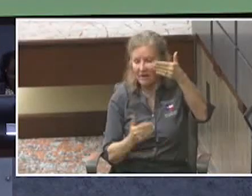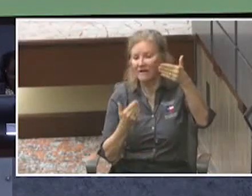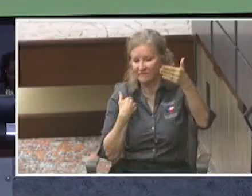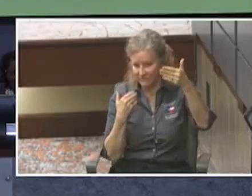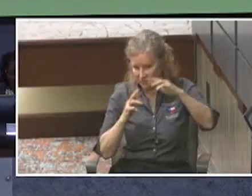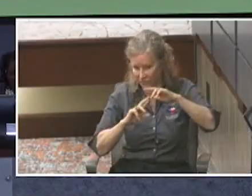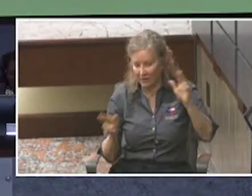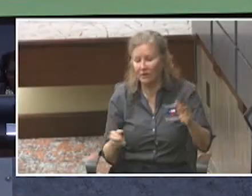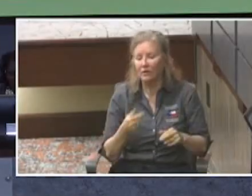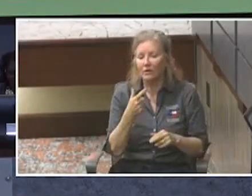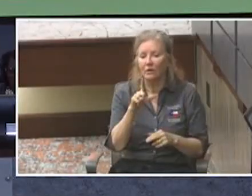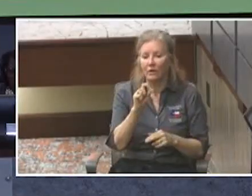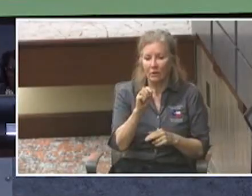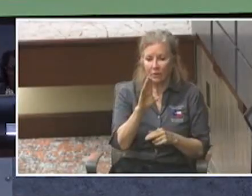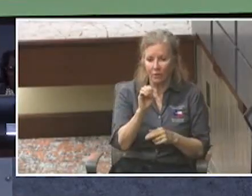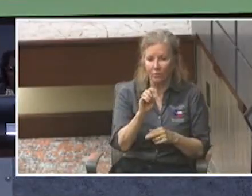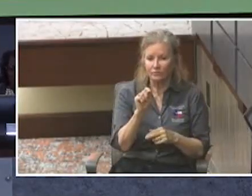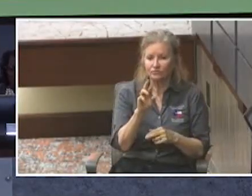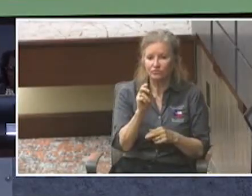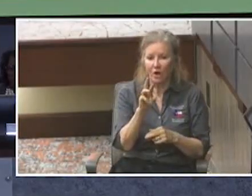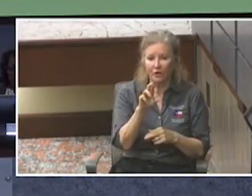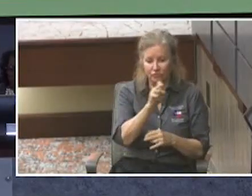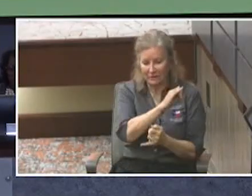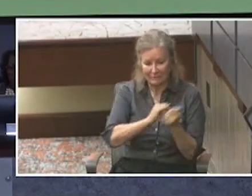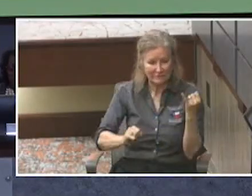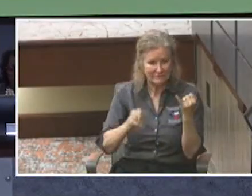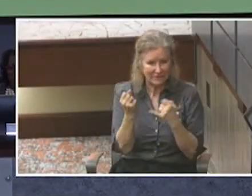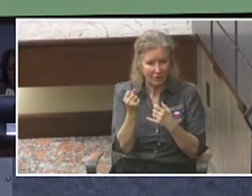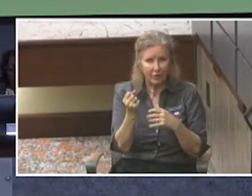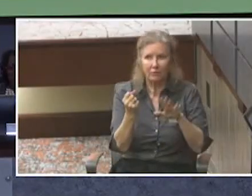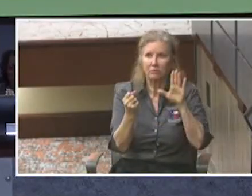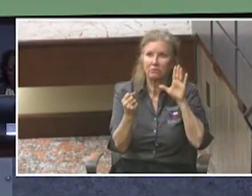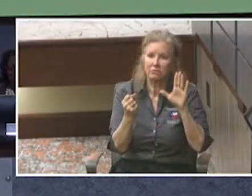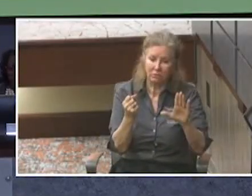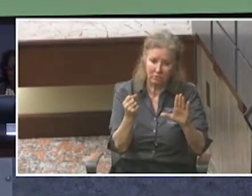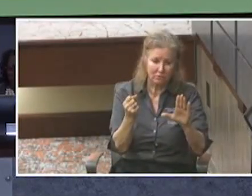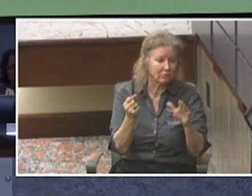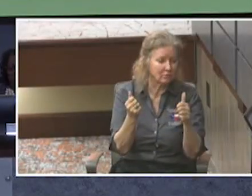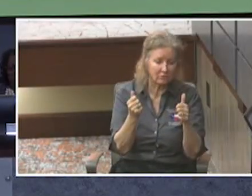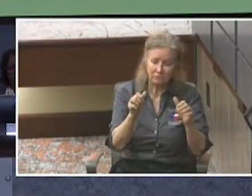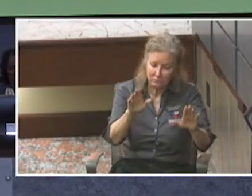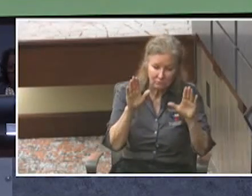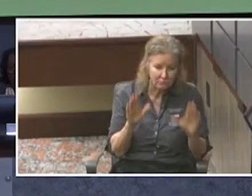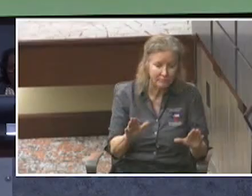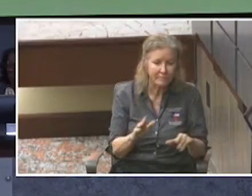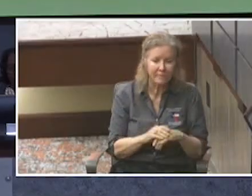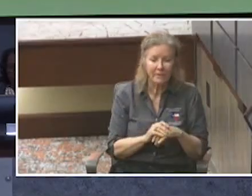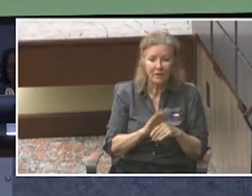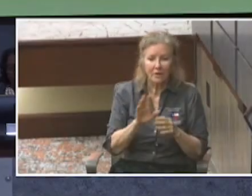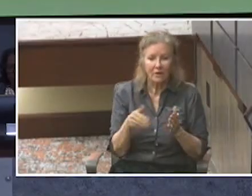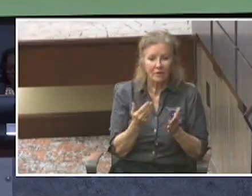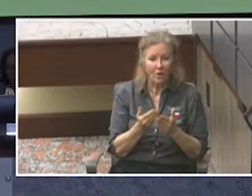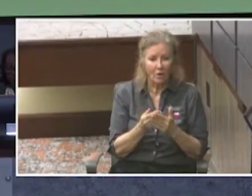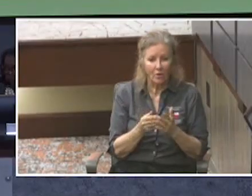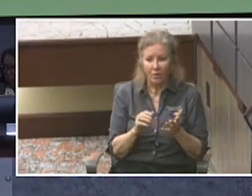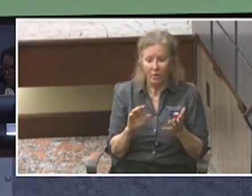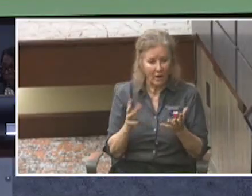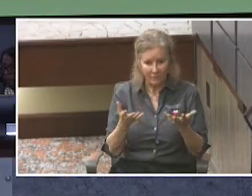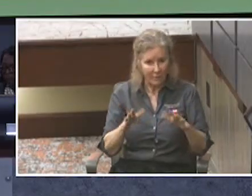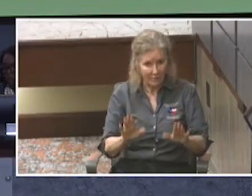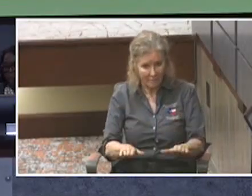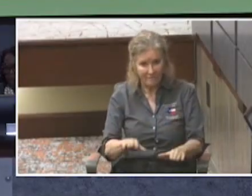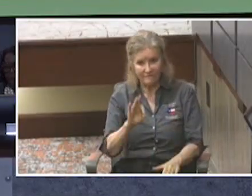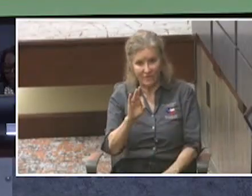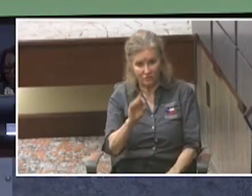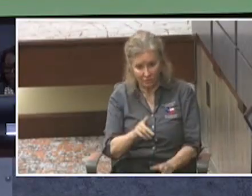had the Globetrotters last Saturday, which was just tremendous. The entire lower bowl of Foster Pavilion was full, and